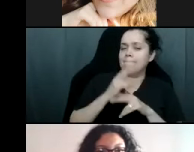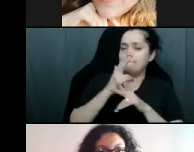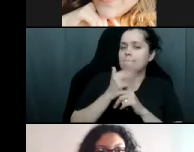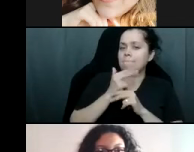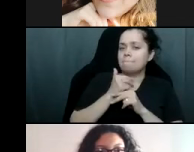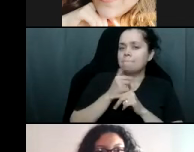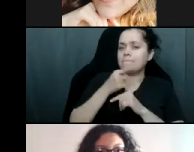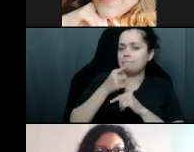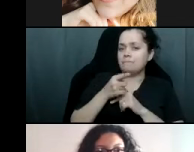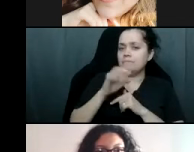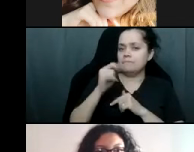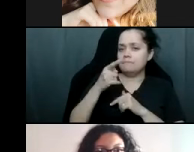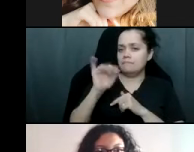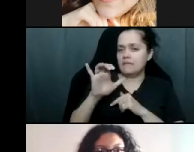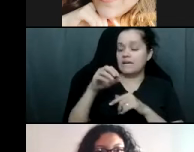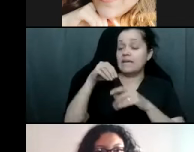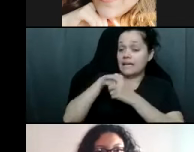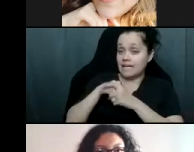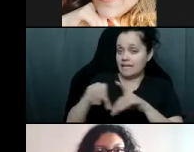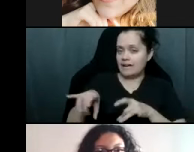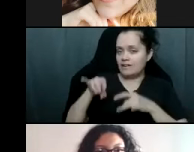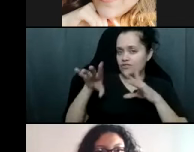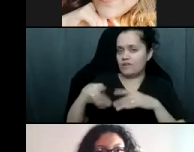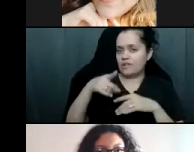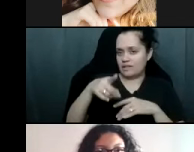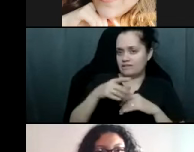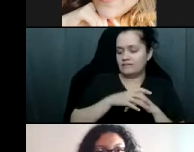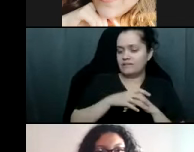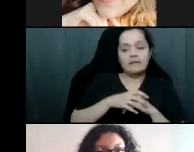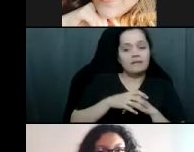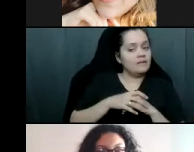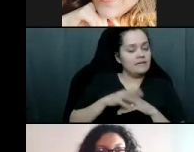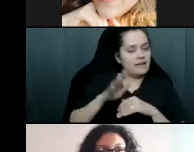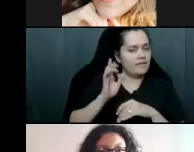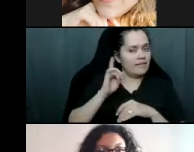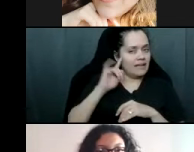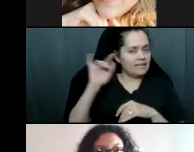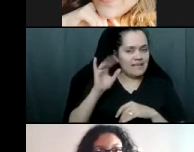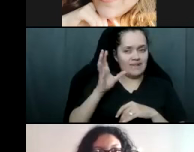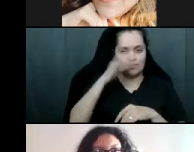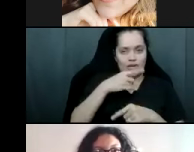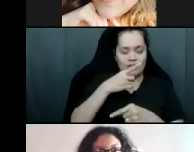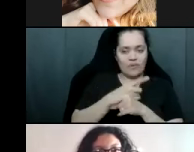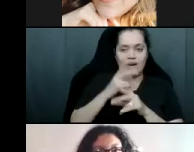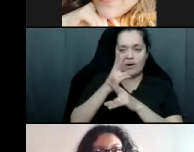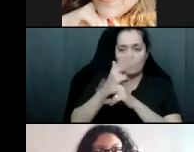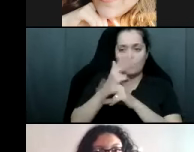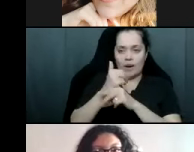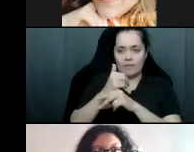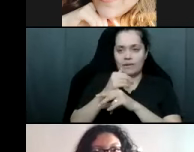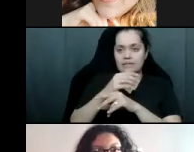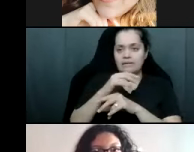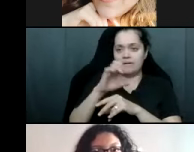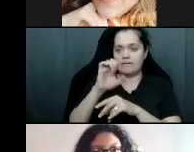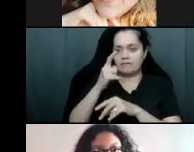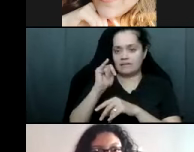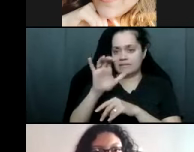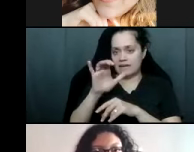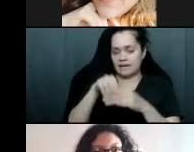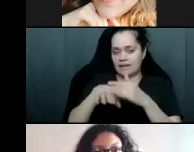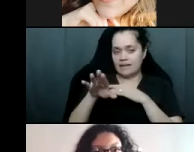Rabbits are exotic species in Australia. Now, doesn't that sound weird? Rabbits are exotic species. Rabbits seem